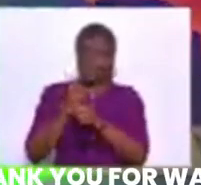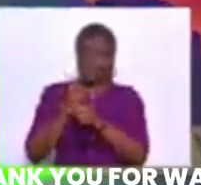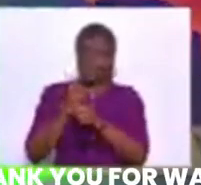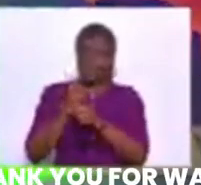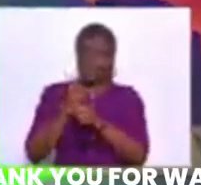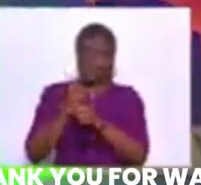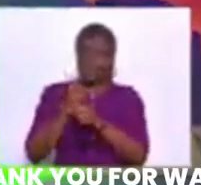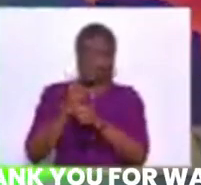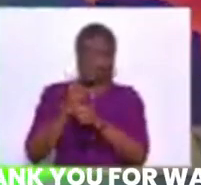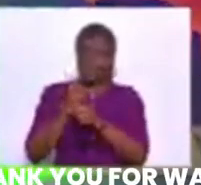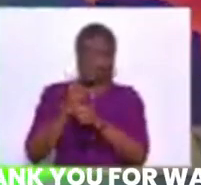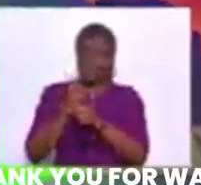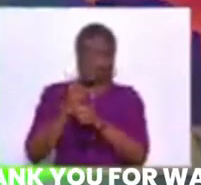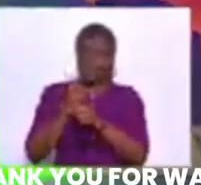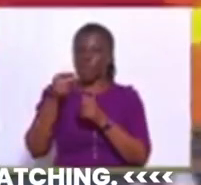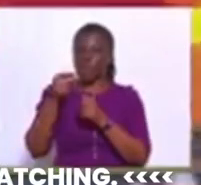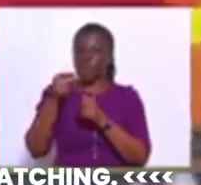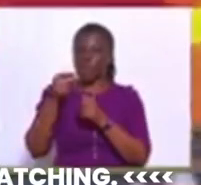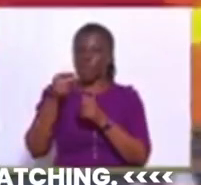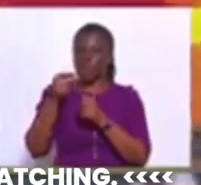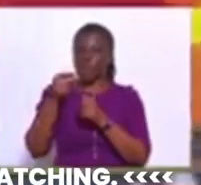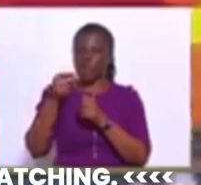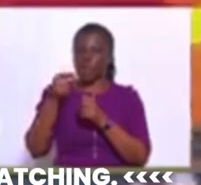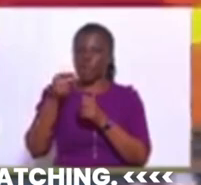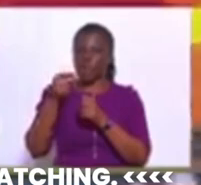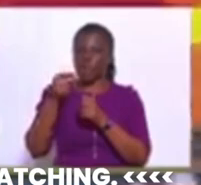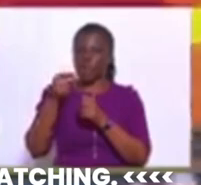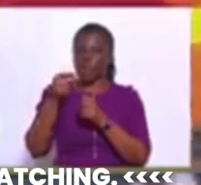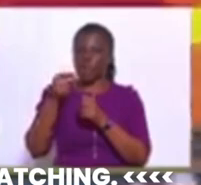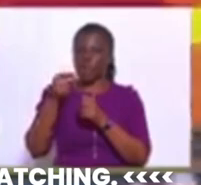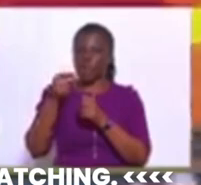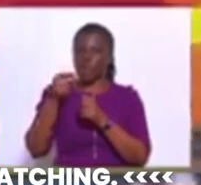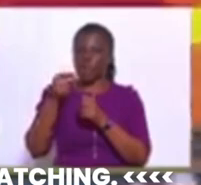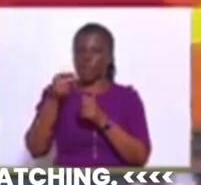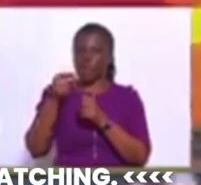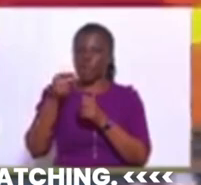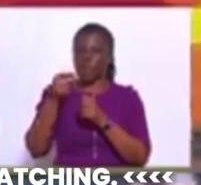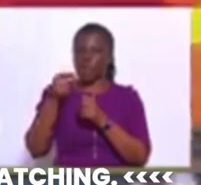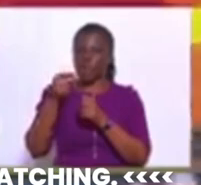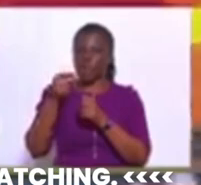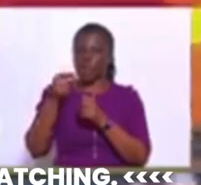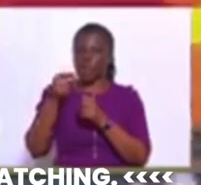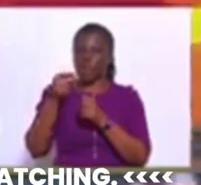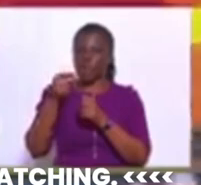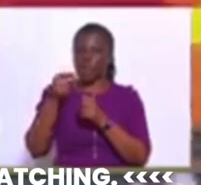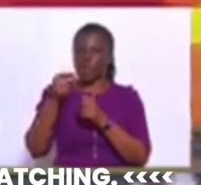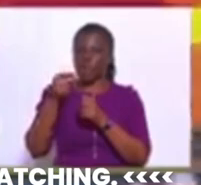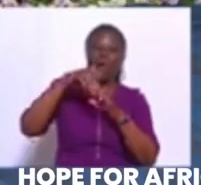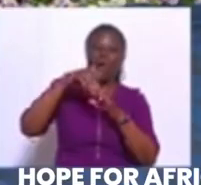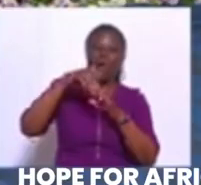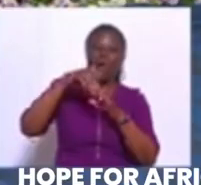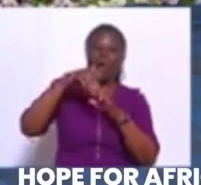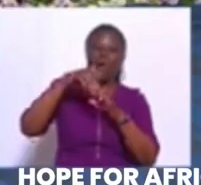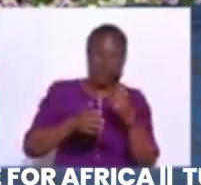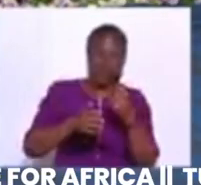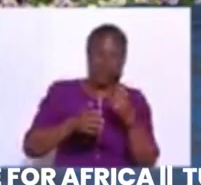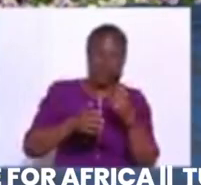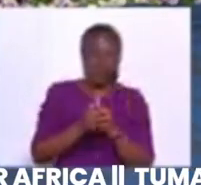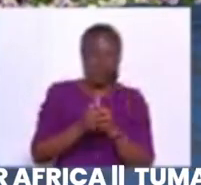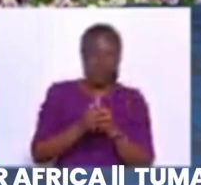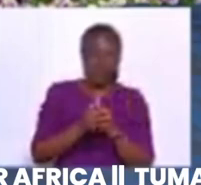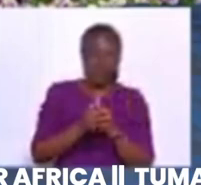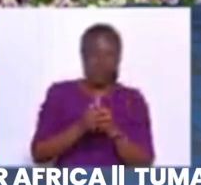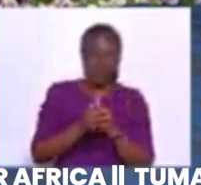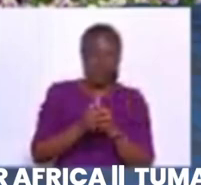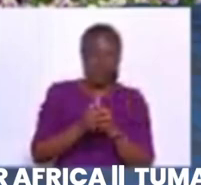be big. But this was the number of researchers. And what did they find out? They